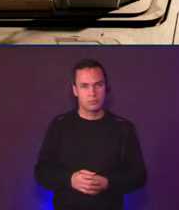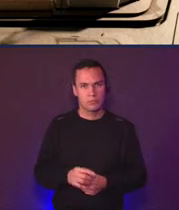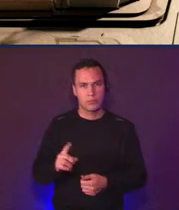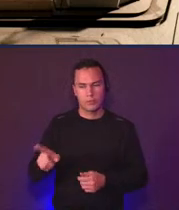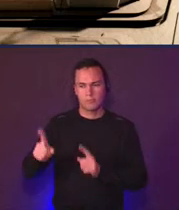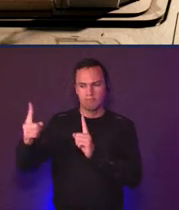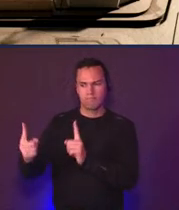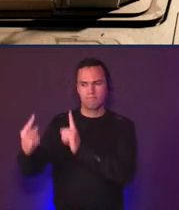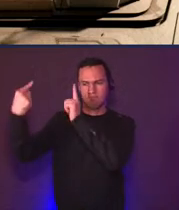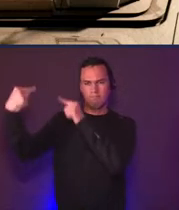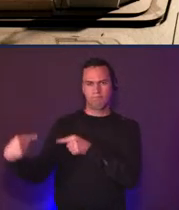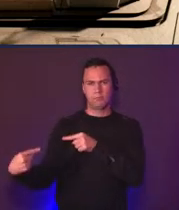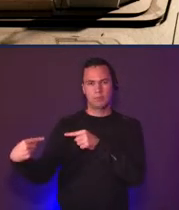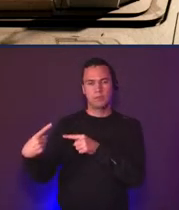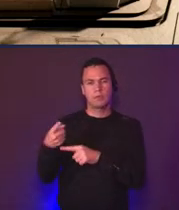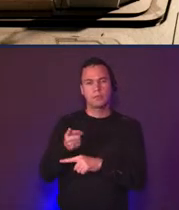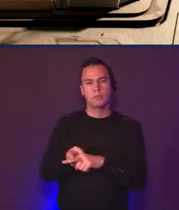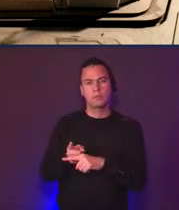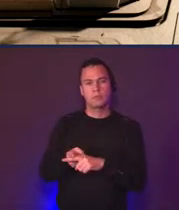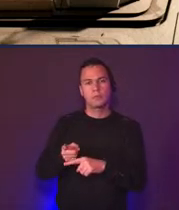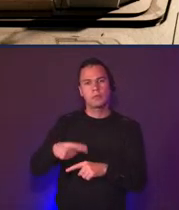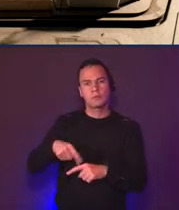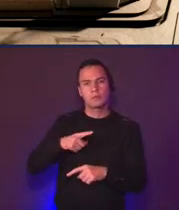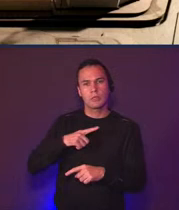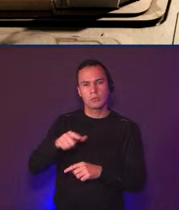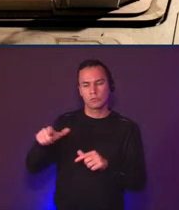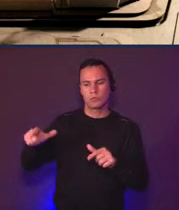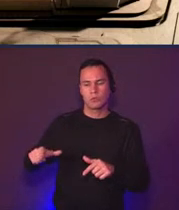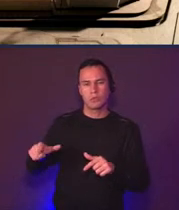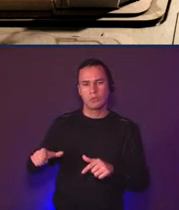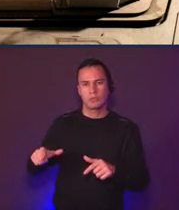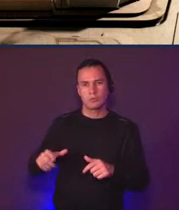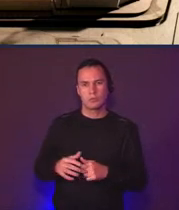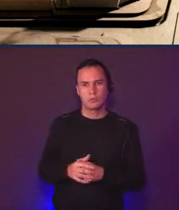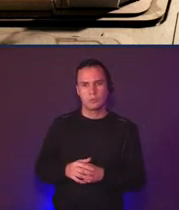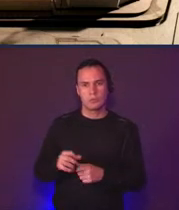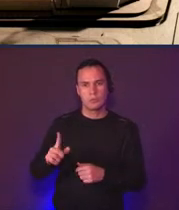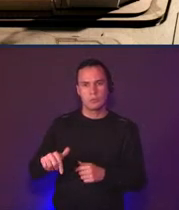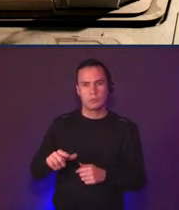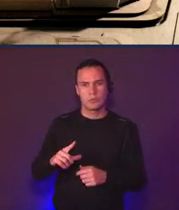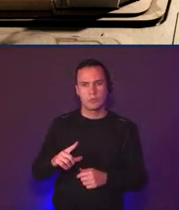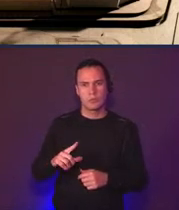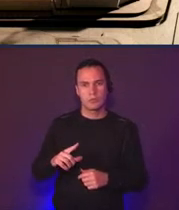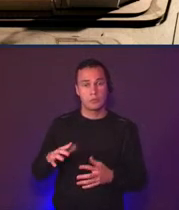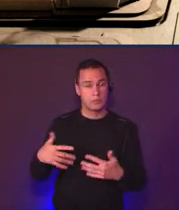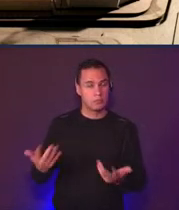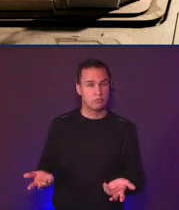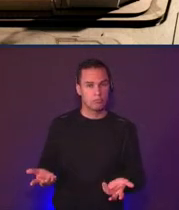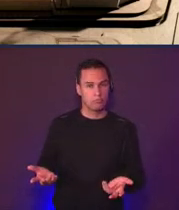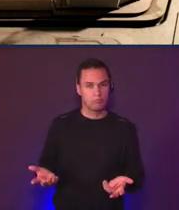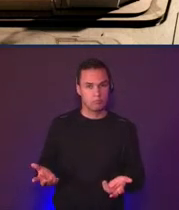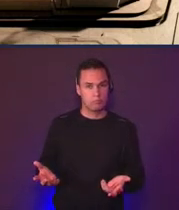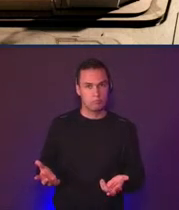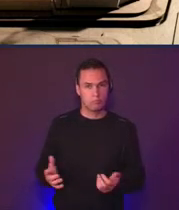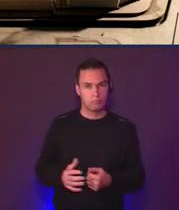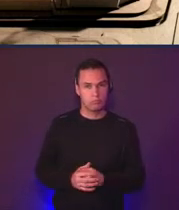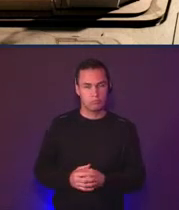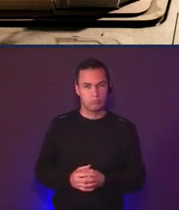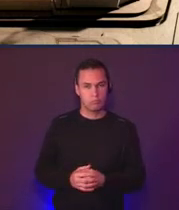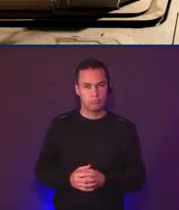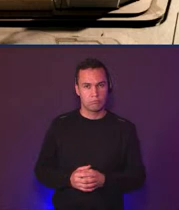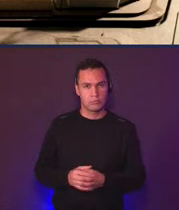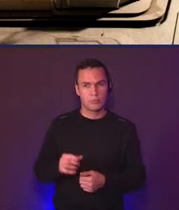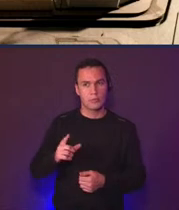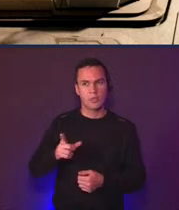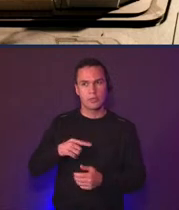confronting the city of Miami because they weren't following the zoning codes. And so I ended up